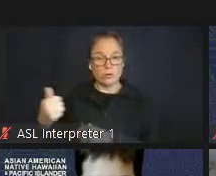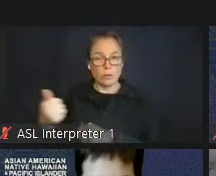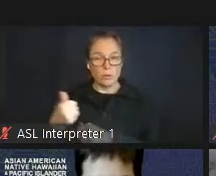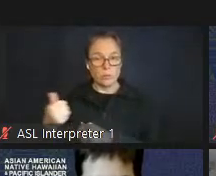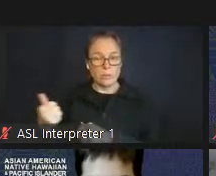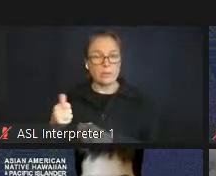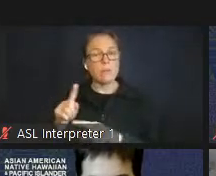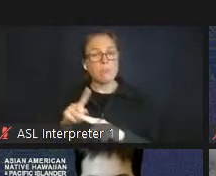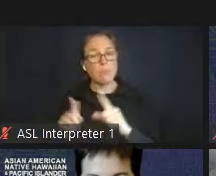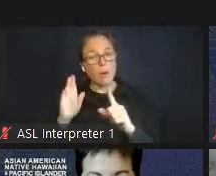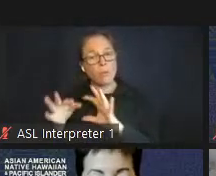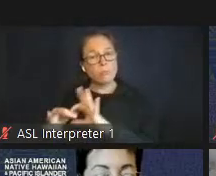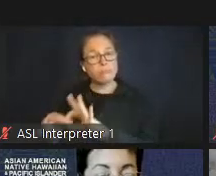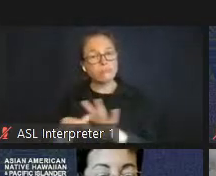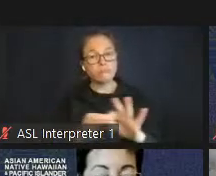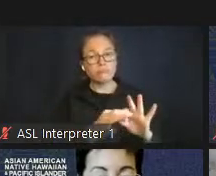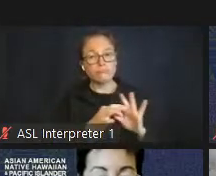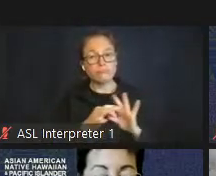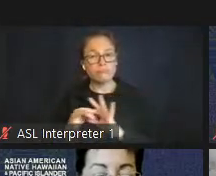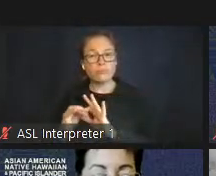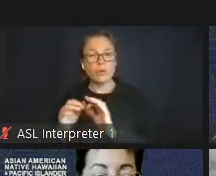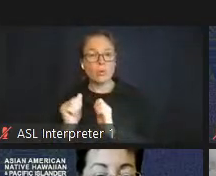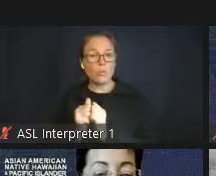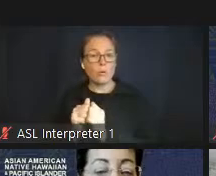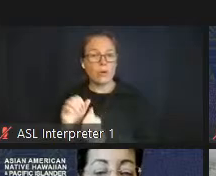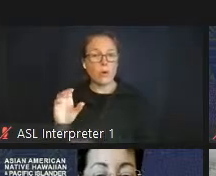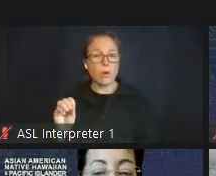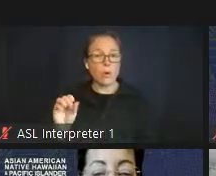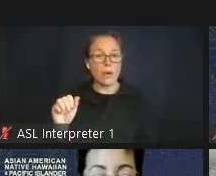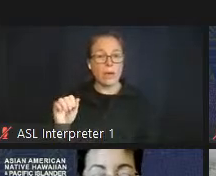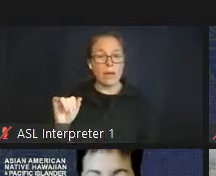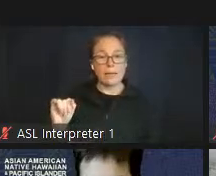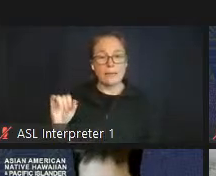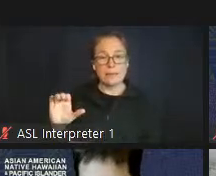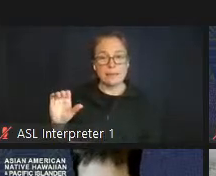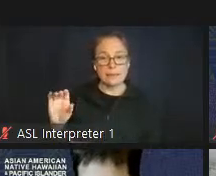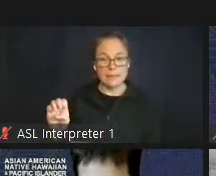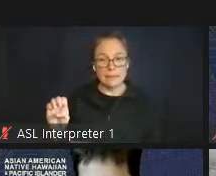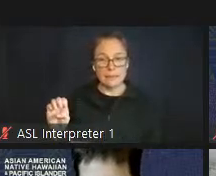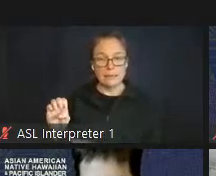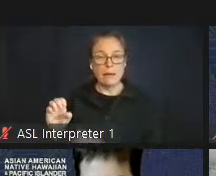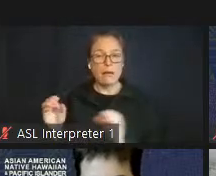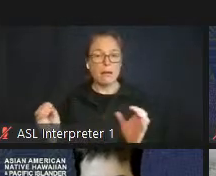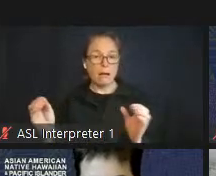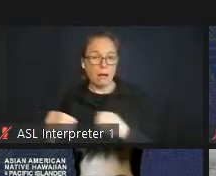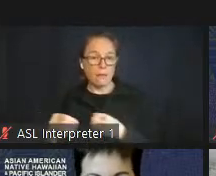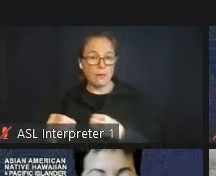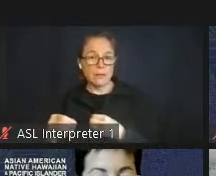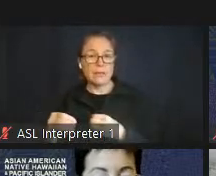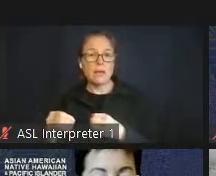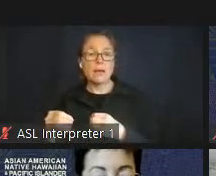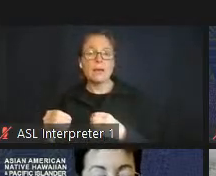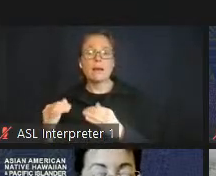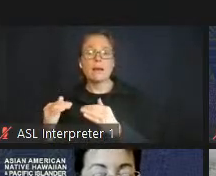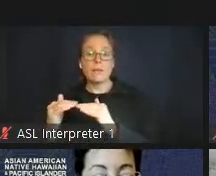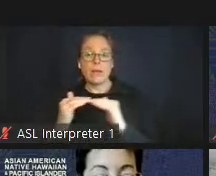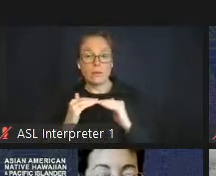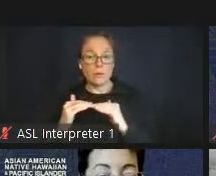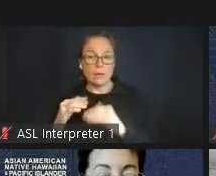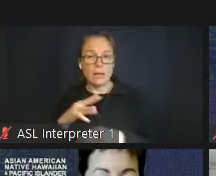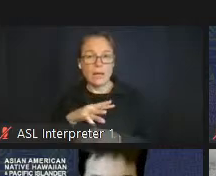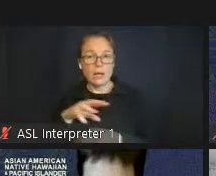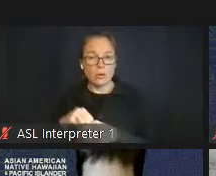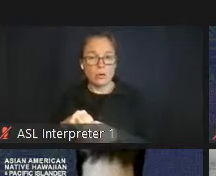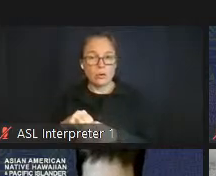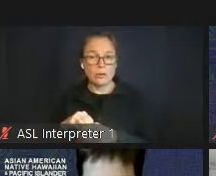work collaboratively with OEICE, the Office of Equity, Inclusion, and Community Engagement.